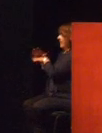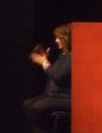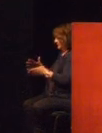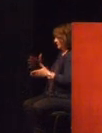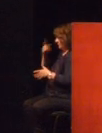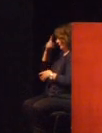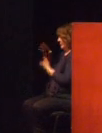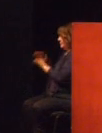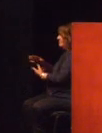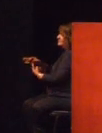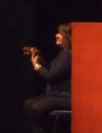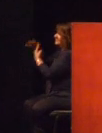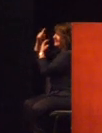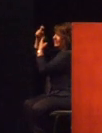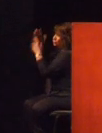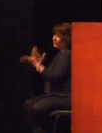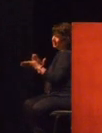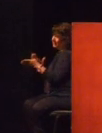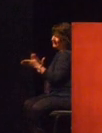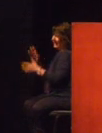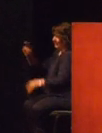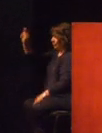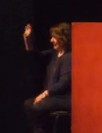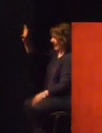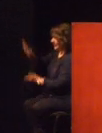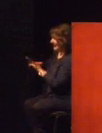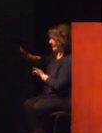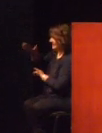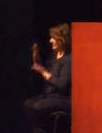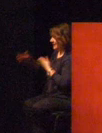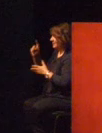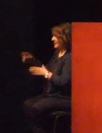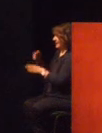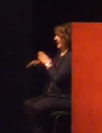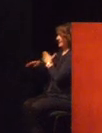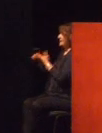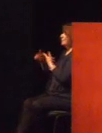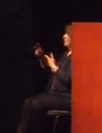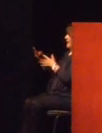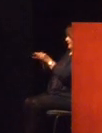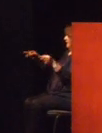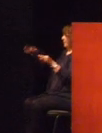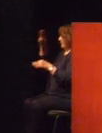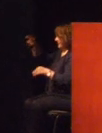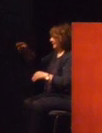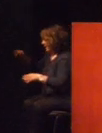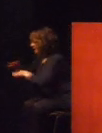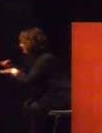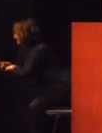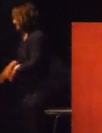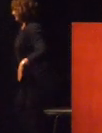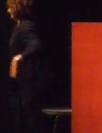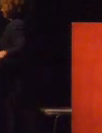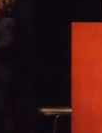particularly our Dreamer students and our North County campus students who may need access to bilingual mental health counseling.